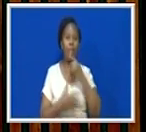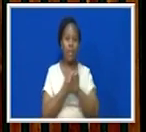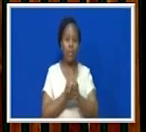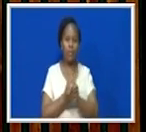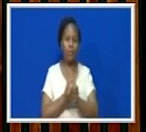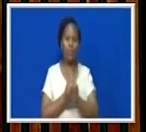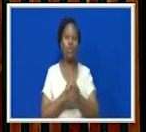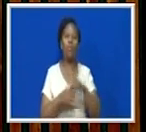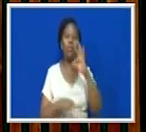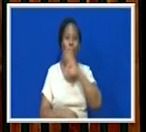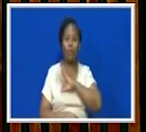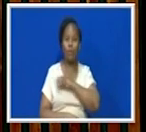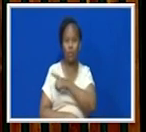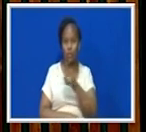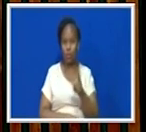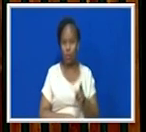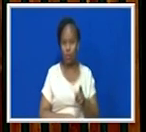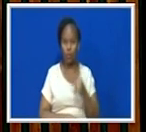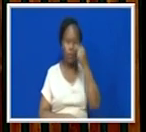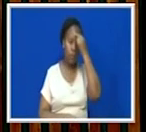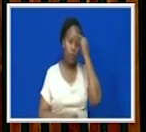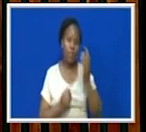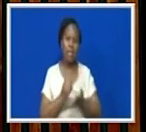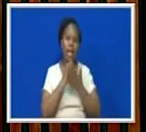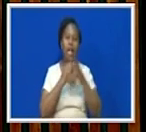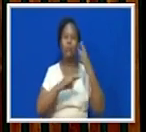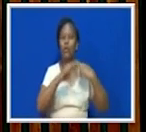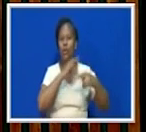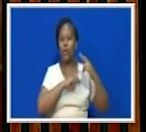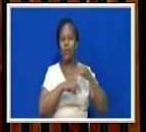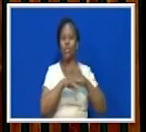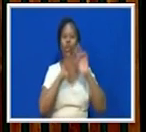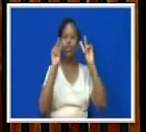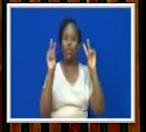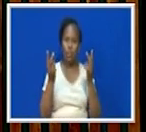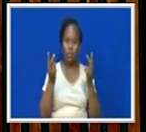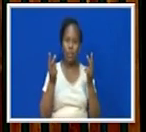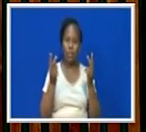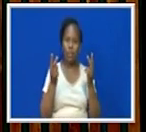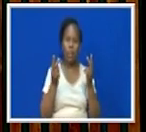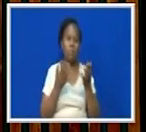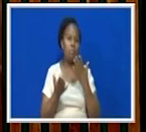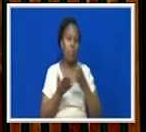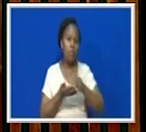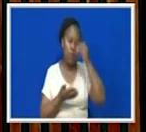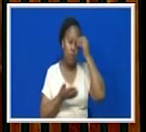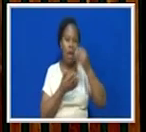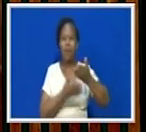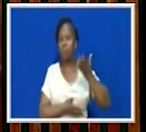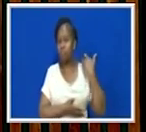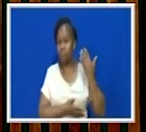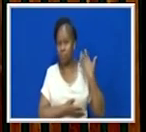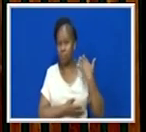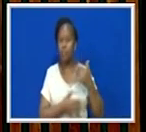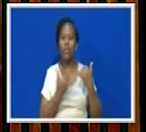it will be very beneficial to you because it will help you revise on topics you might have done some days back.